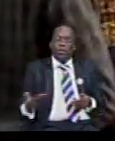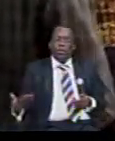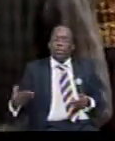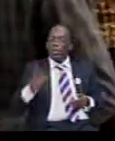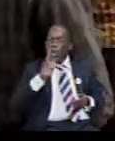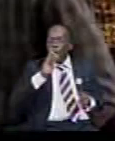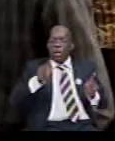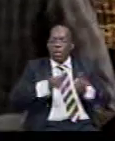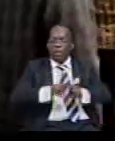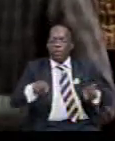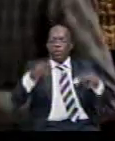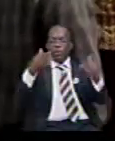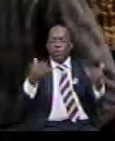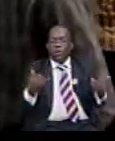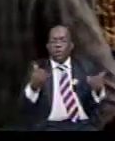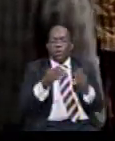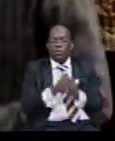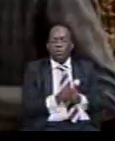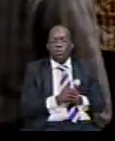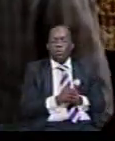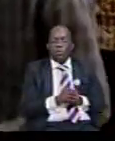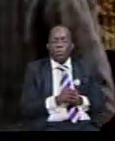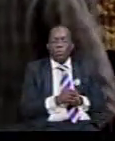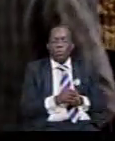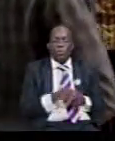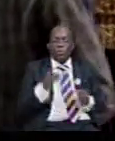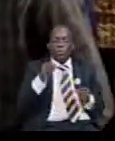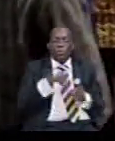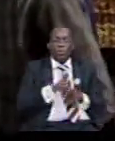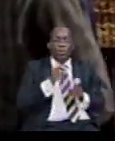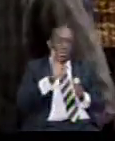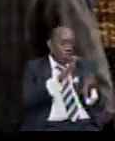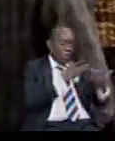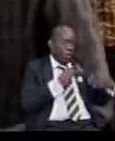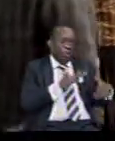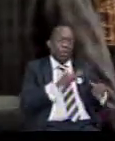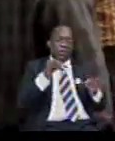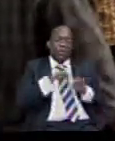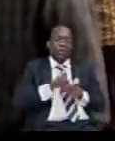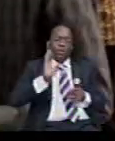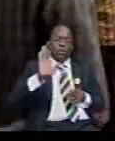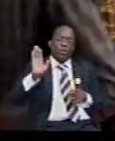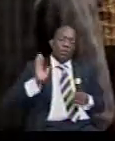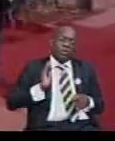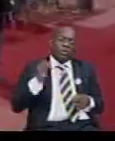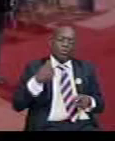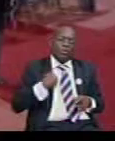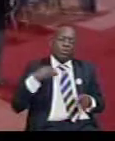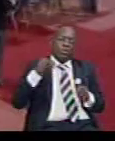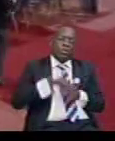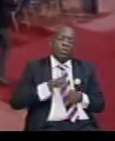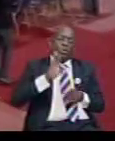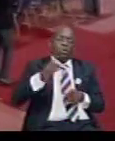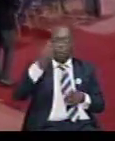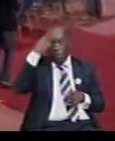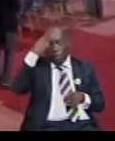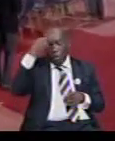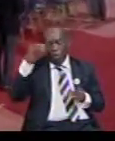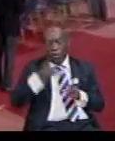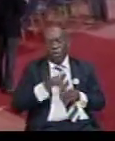different now. In your heart, in your soul, in your mind, in your